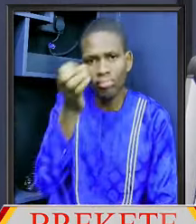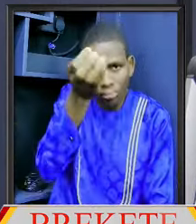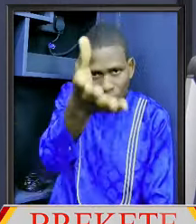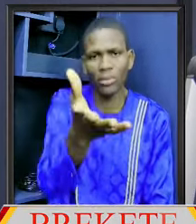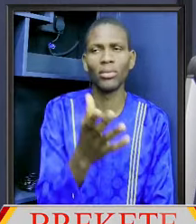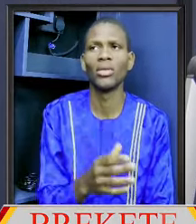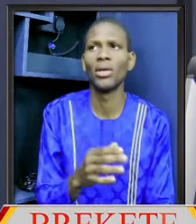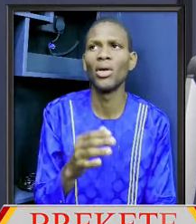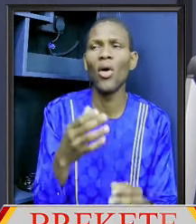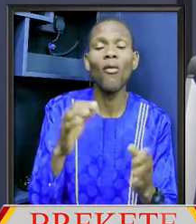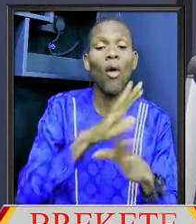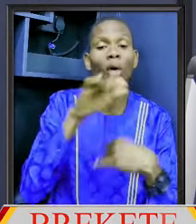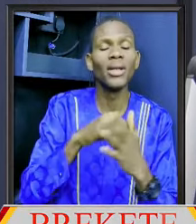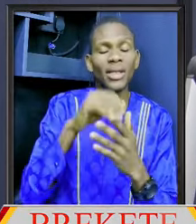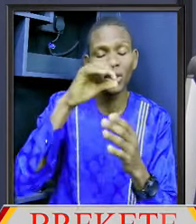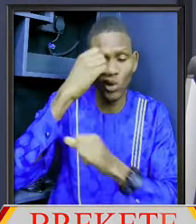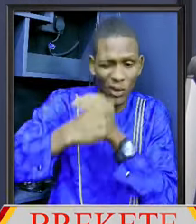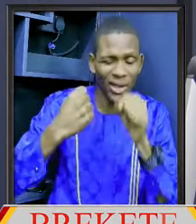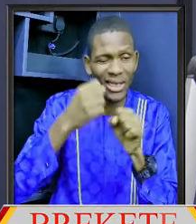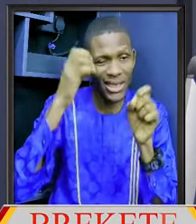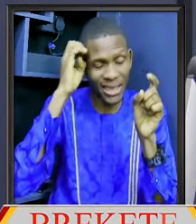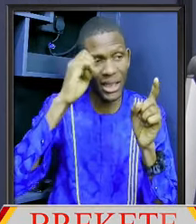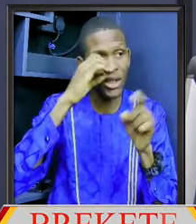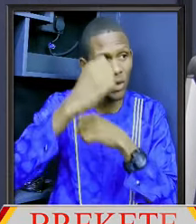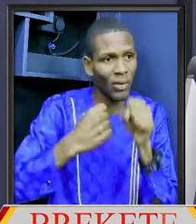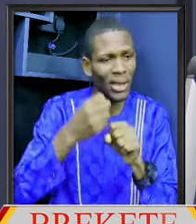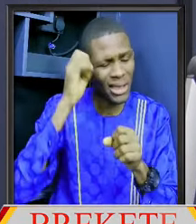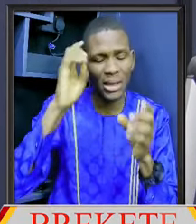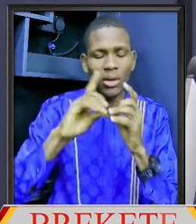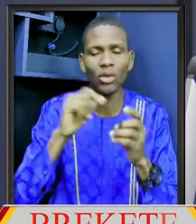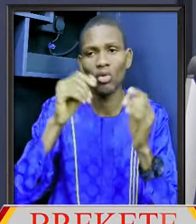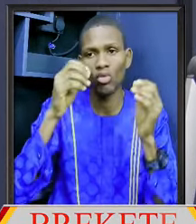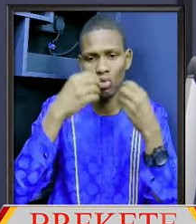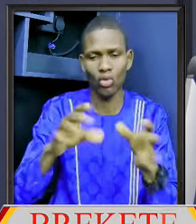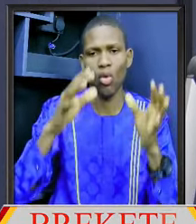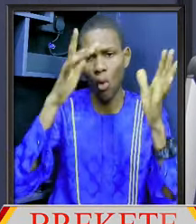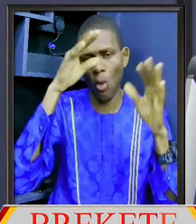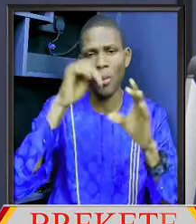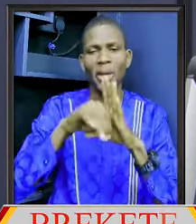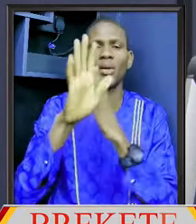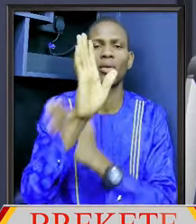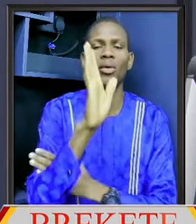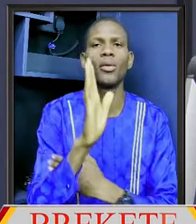Of all the suffer where I suffer for life, I no lose hope in God.